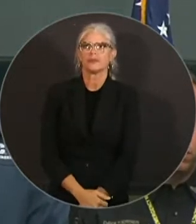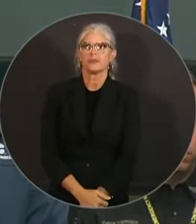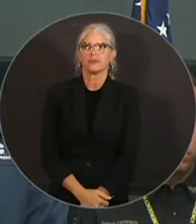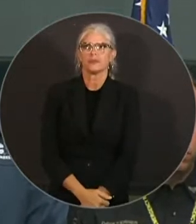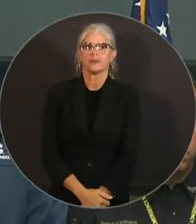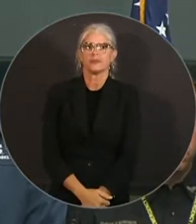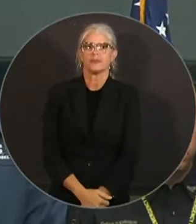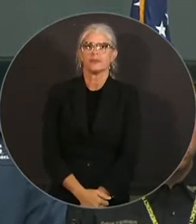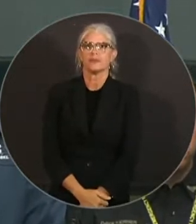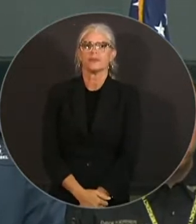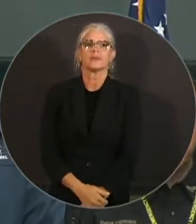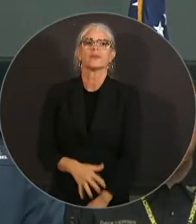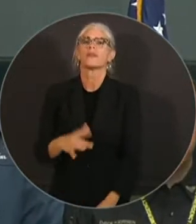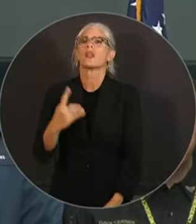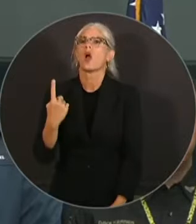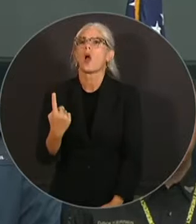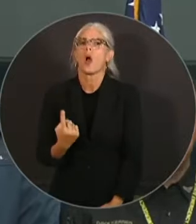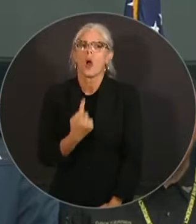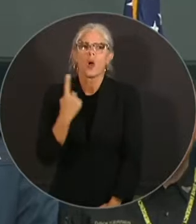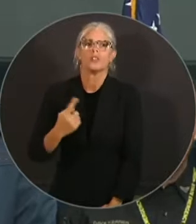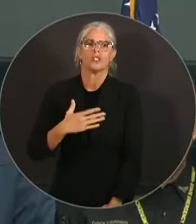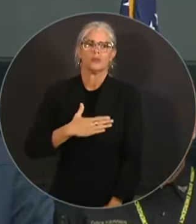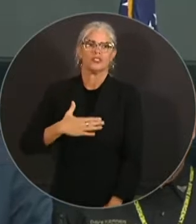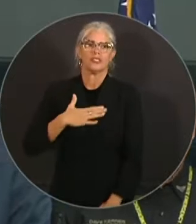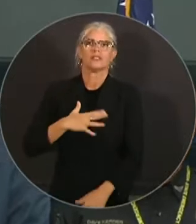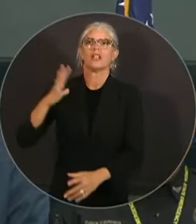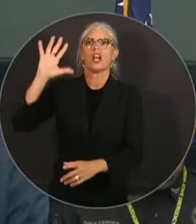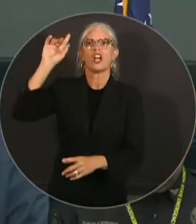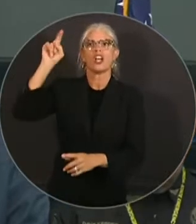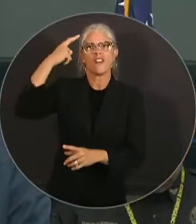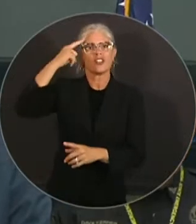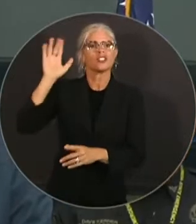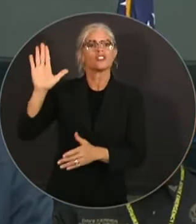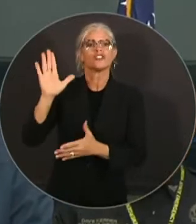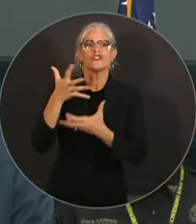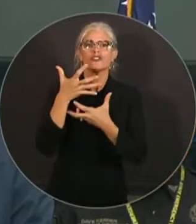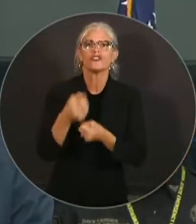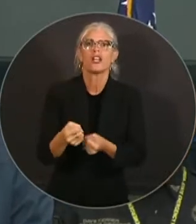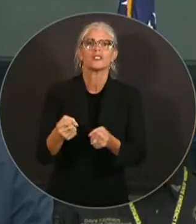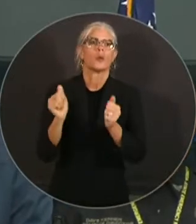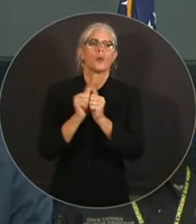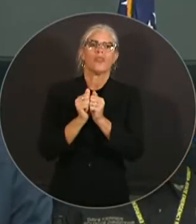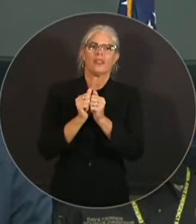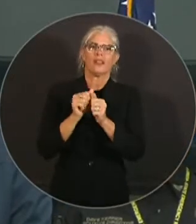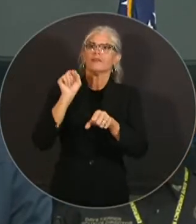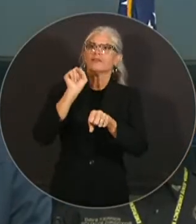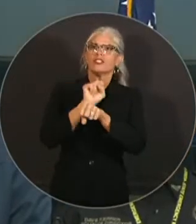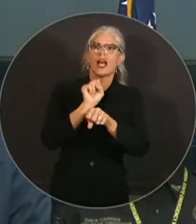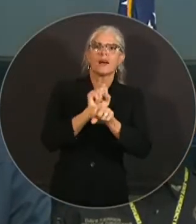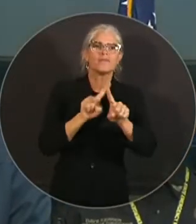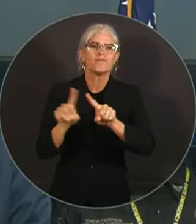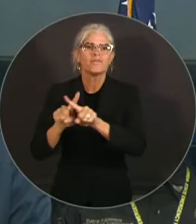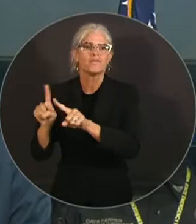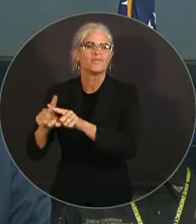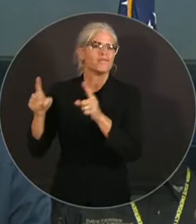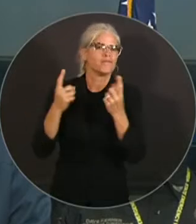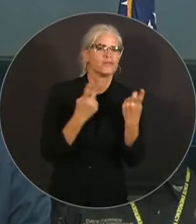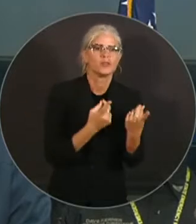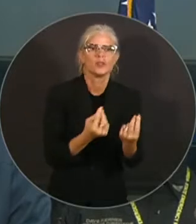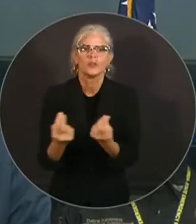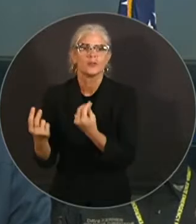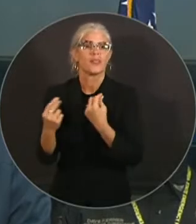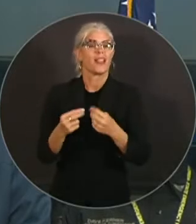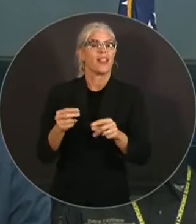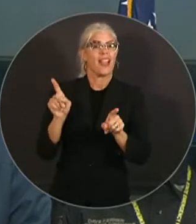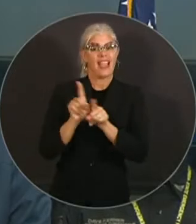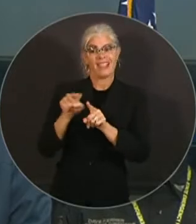Always appreciate the governor's trust in the state emergency response team to get the job done and ensuring that we have all the resources we need as the state braces for yet another